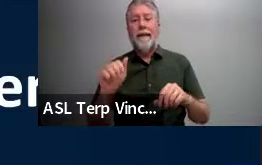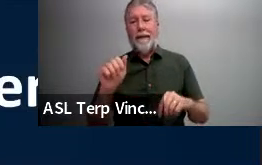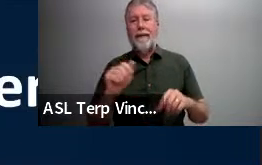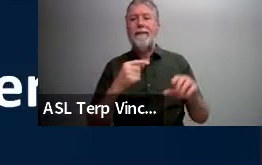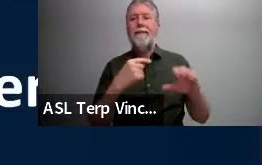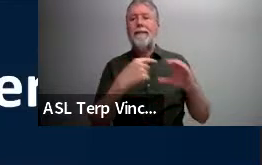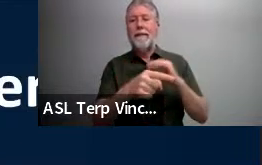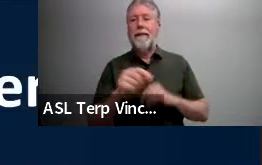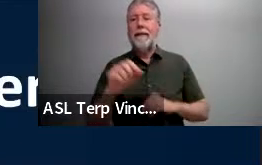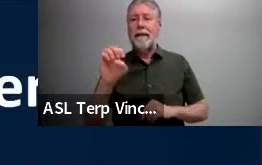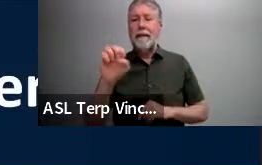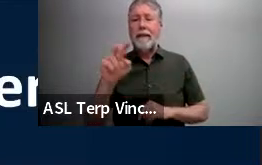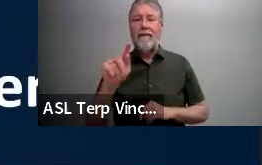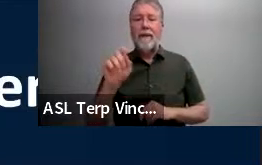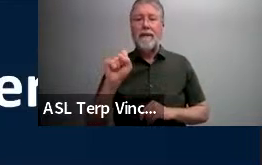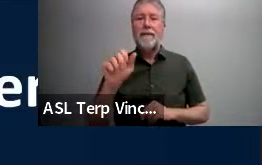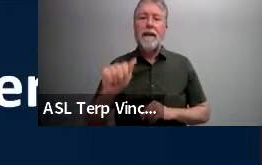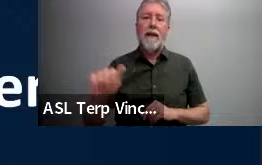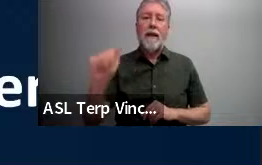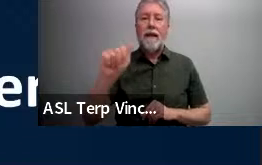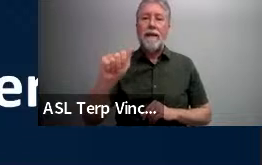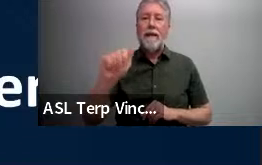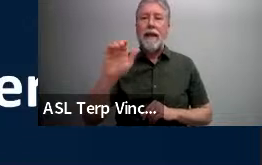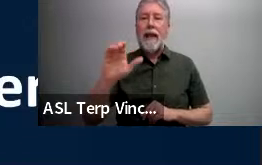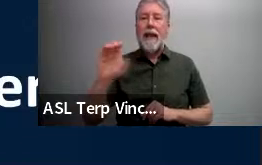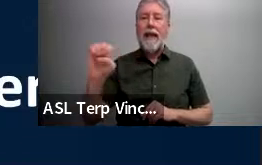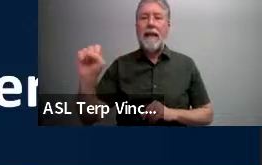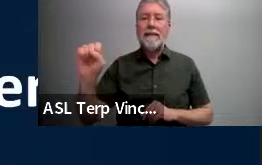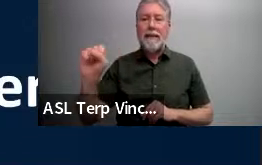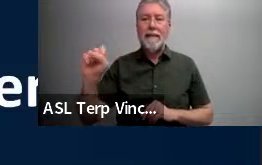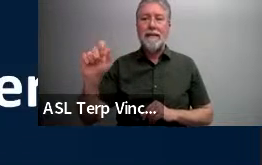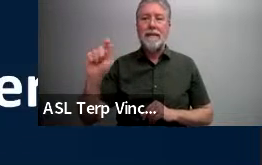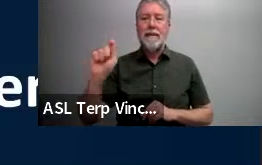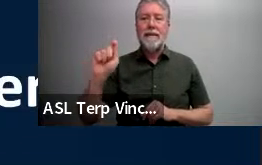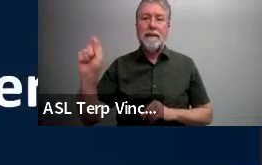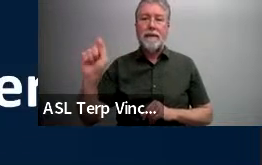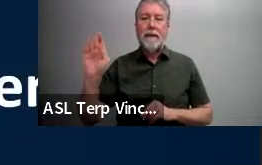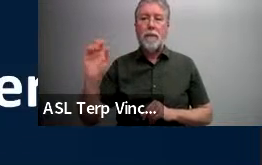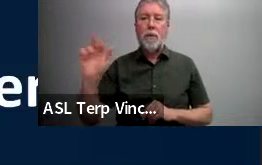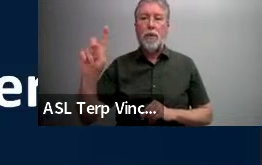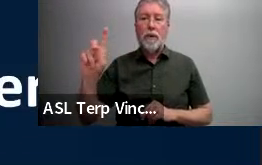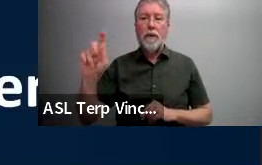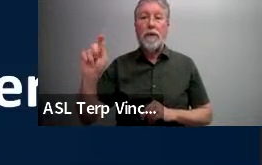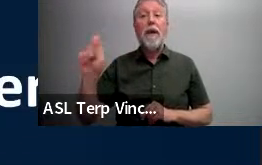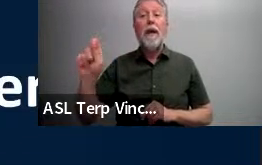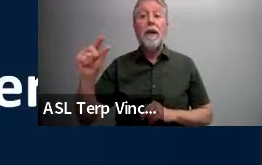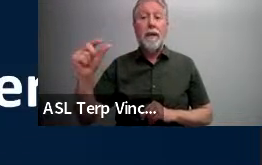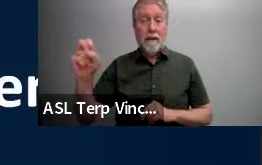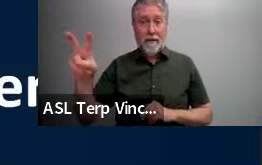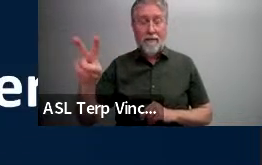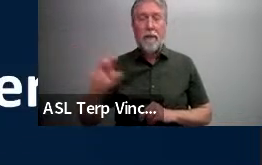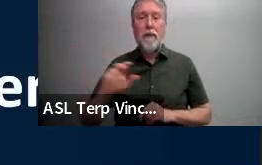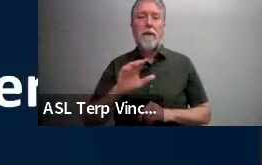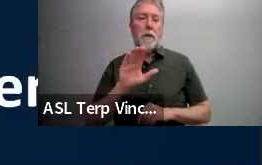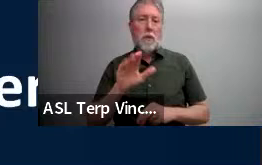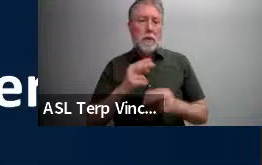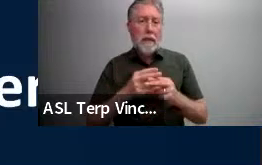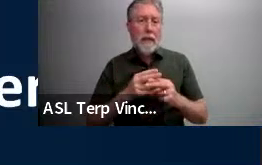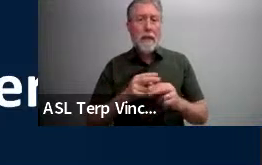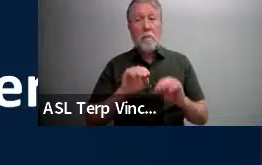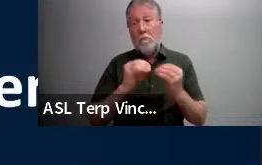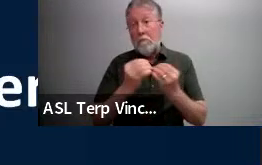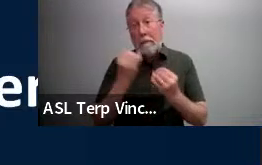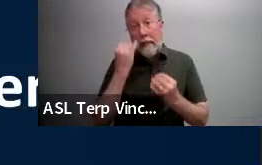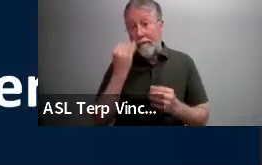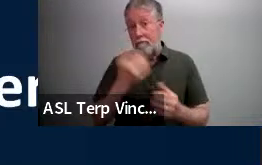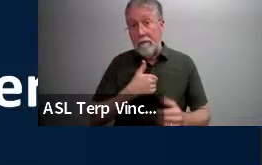events@access-board.gov. Include your name, organization, if applicable, and the specific AI topic with your comment. All written comments